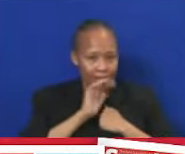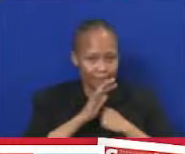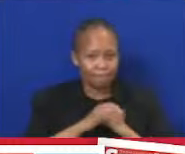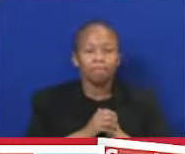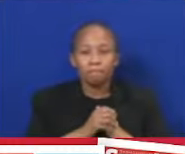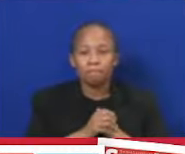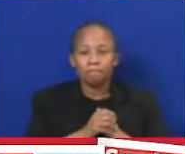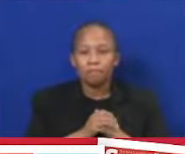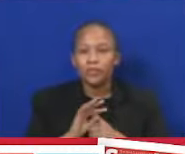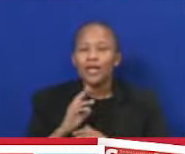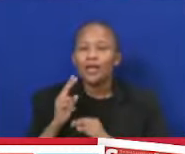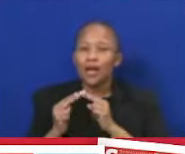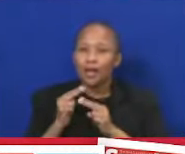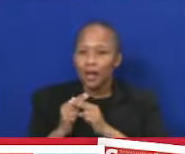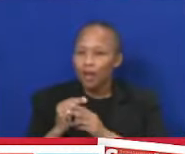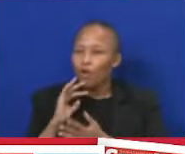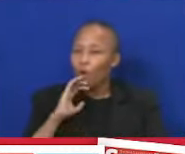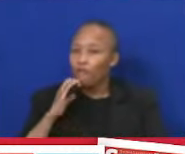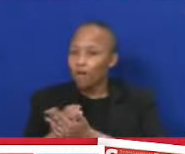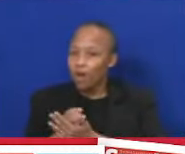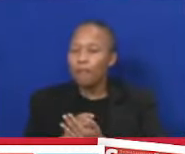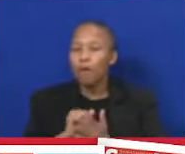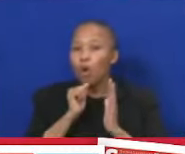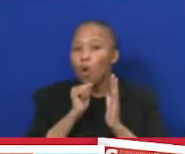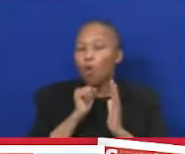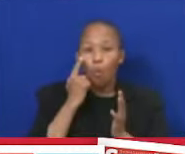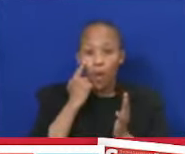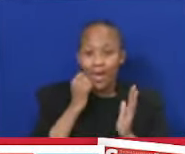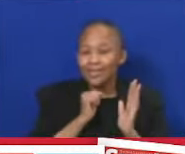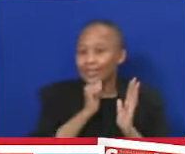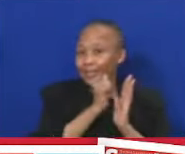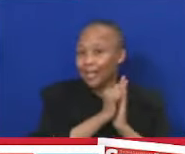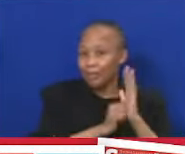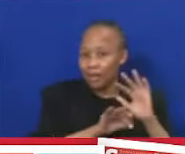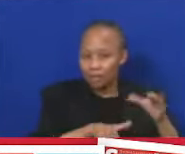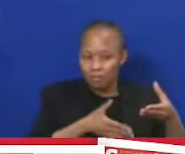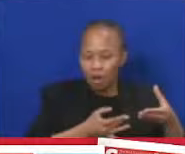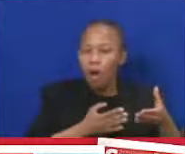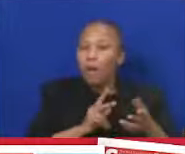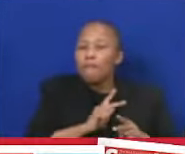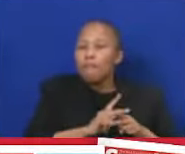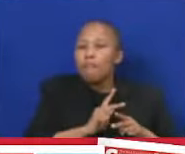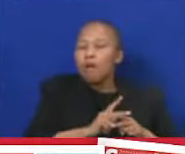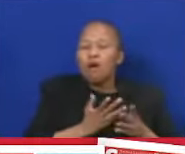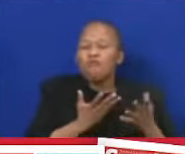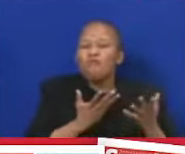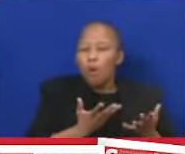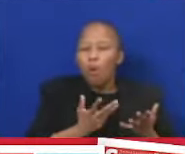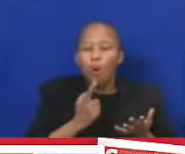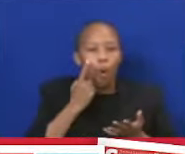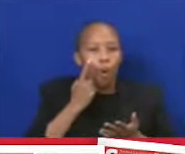witness statement was prepared for purposes of your evidence before the Commission.